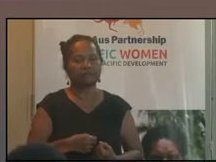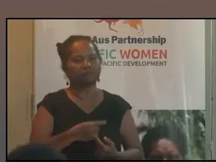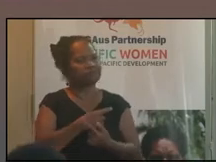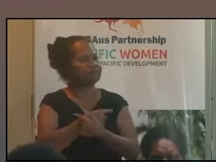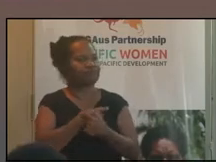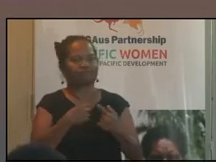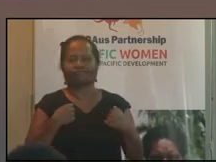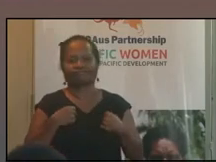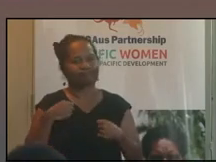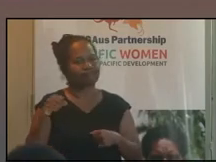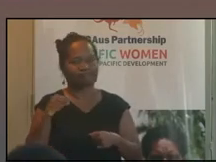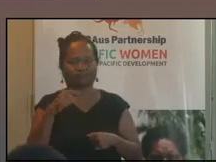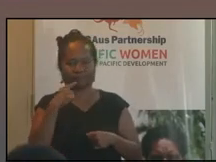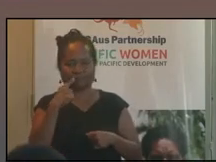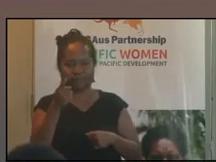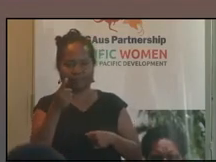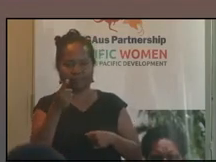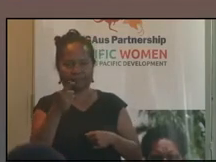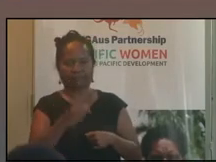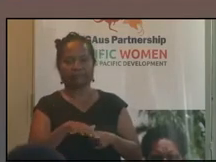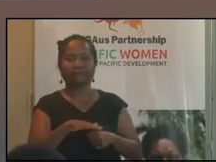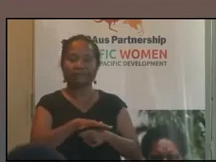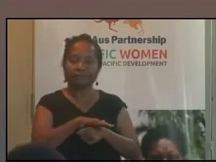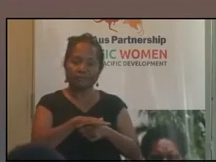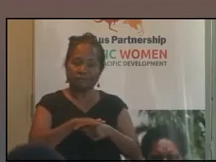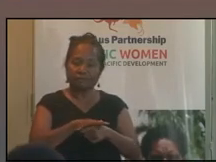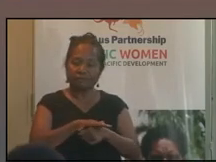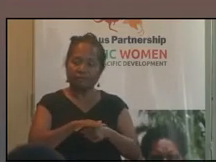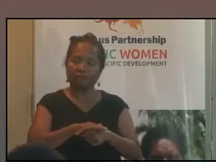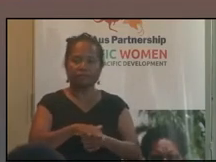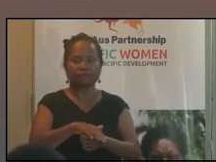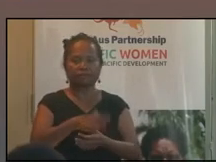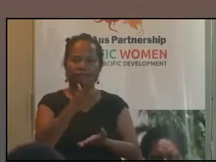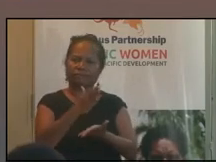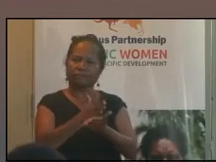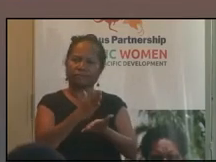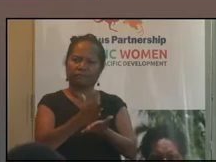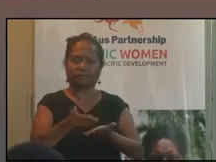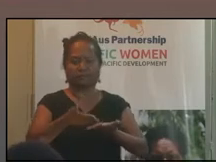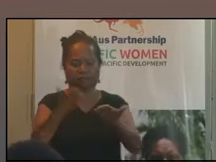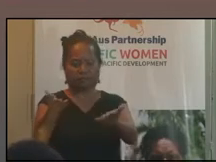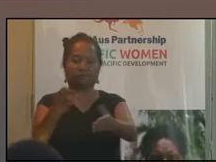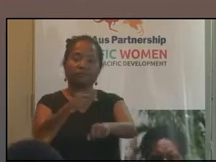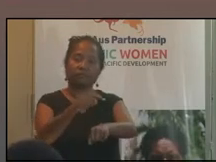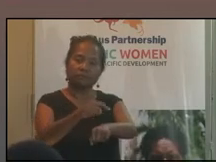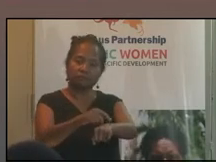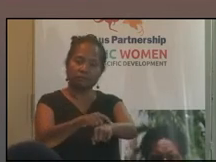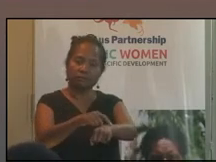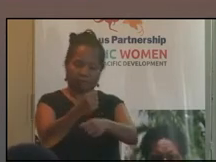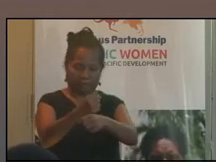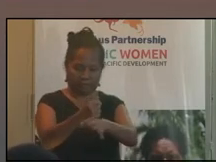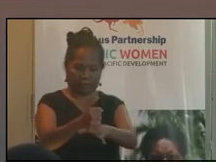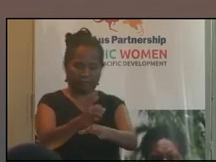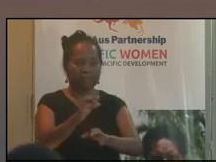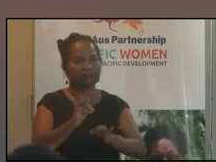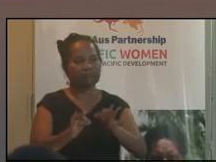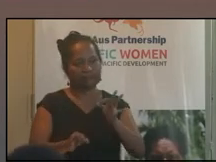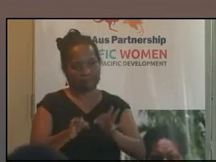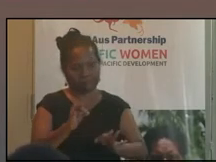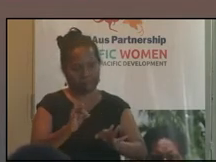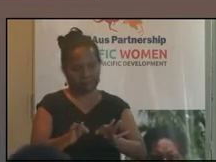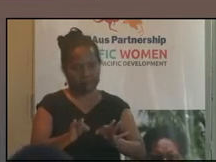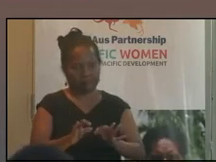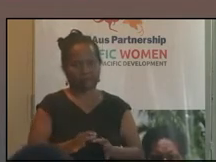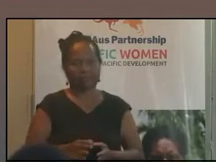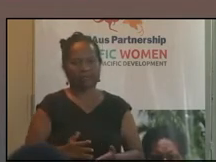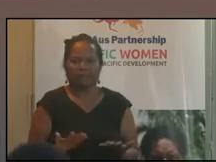TSM. We want to just make it as a permanent fixture, and at a given point in time, then let the parliament decide whether they would like to get